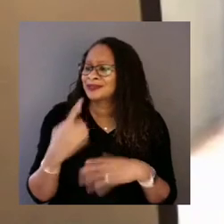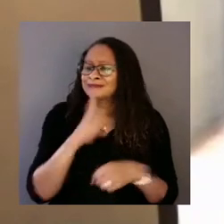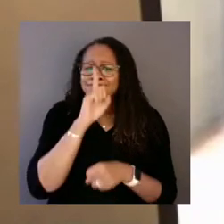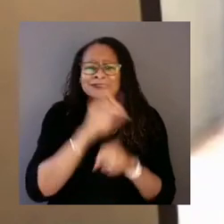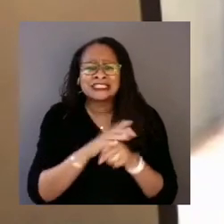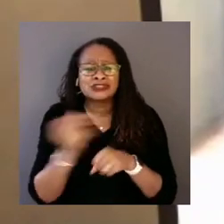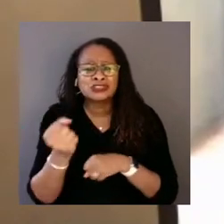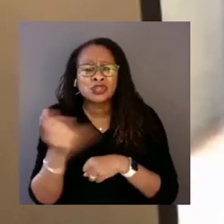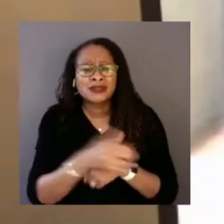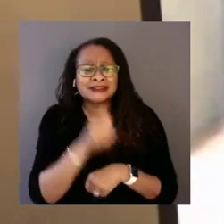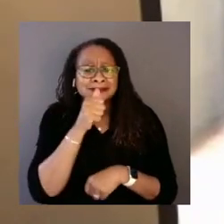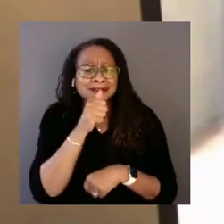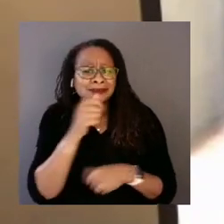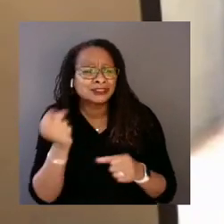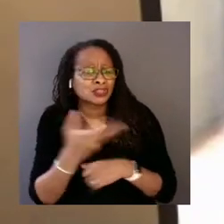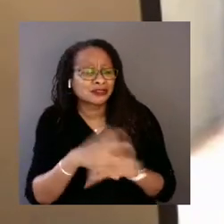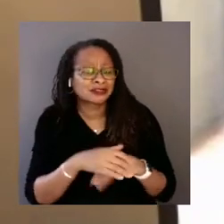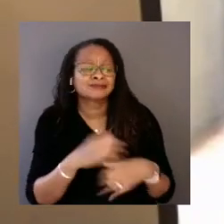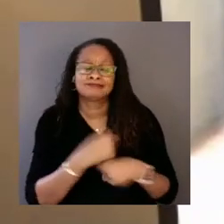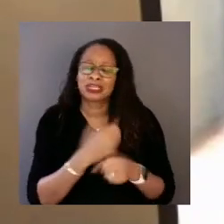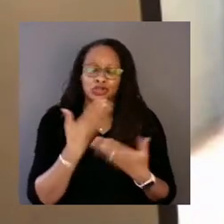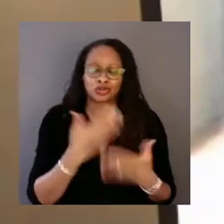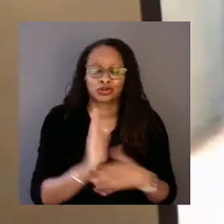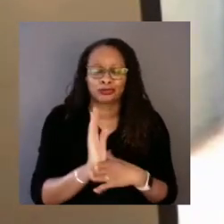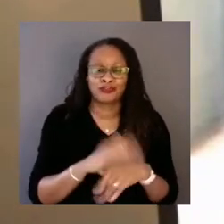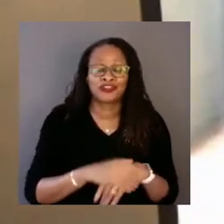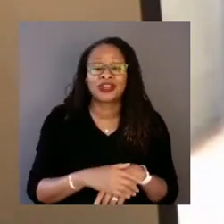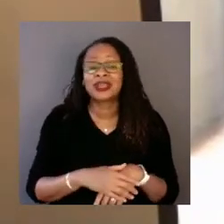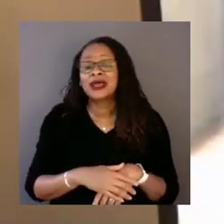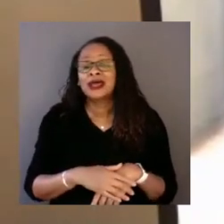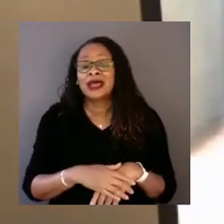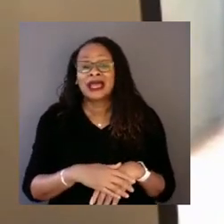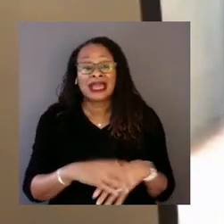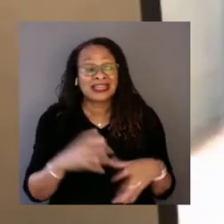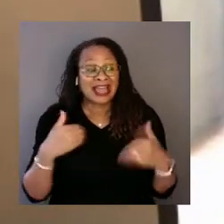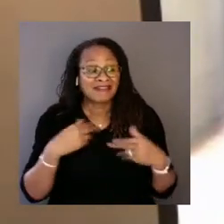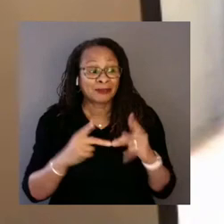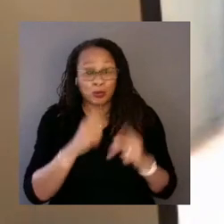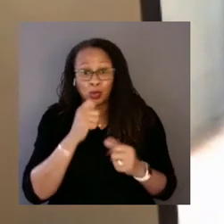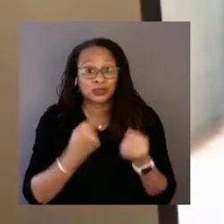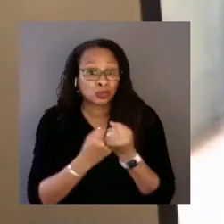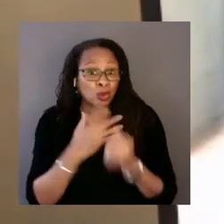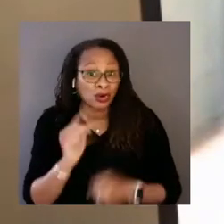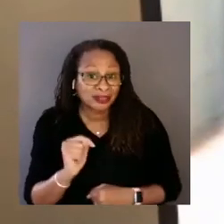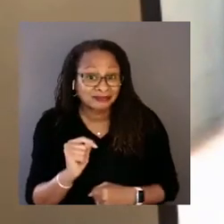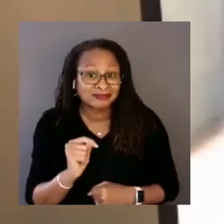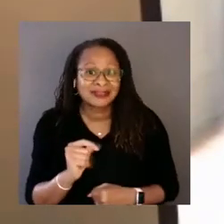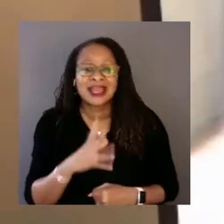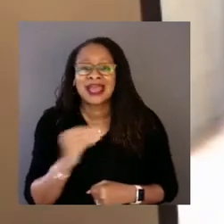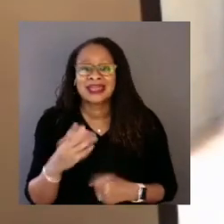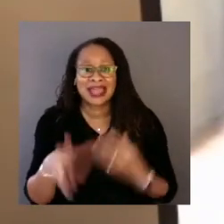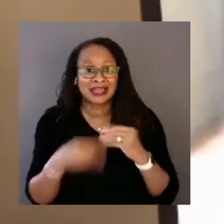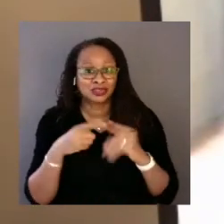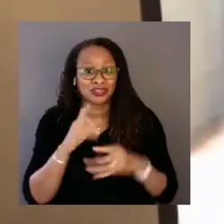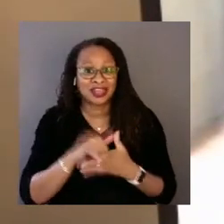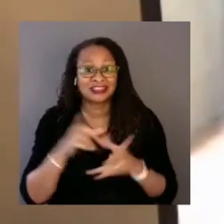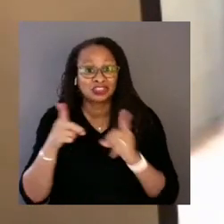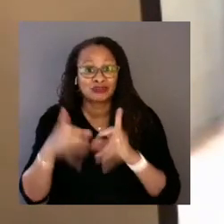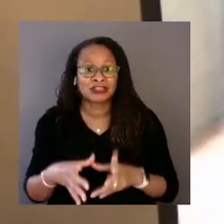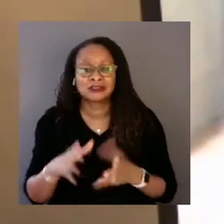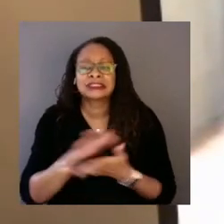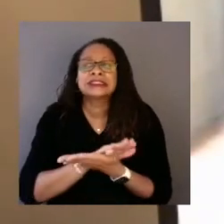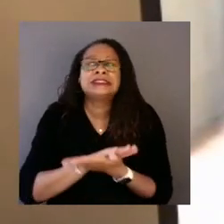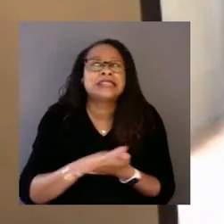is making a good movie. Number two, having these champions who are going to champion it. And then on top of that, the director, she's like the nicest person in the world,